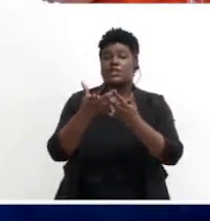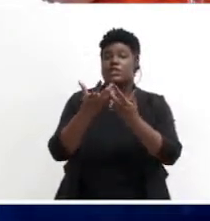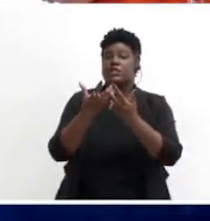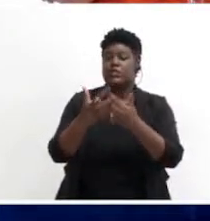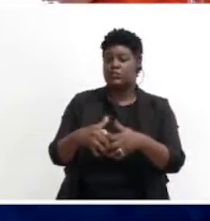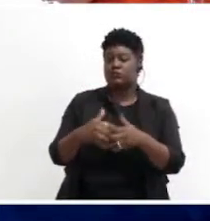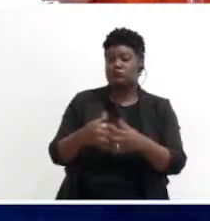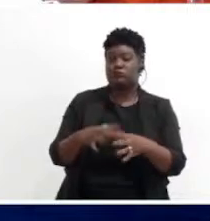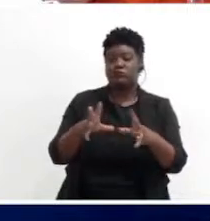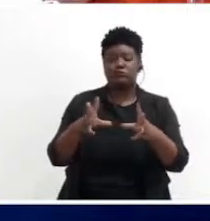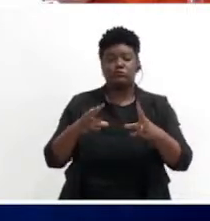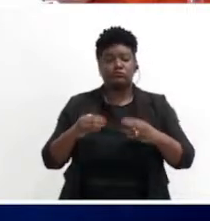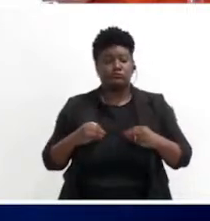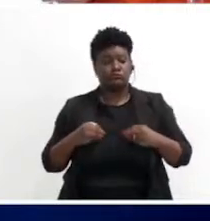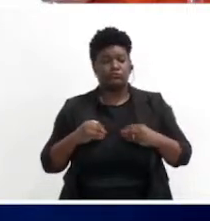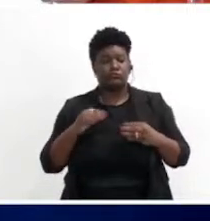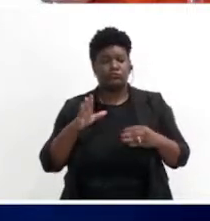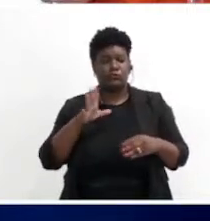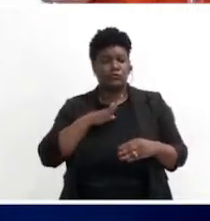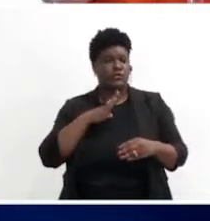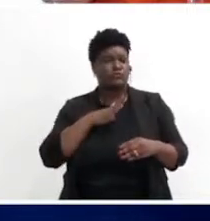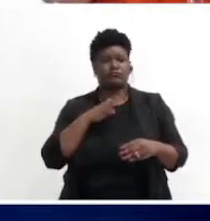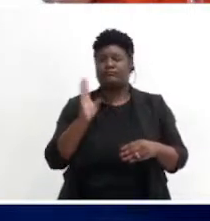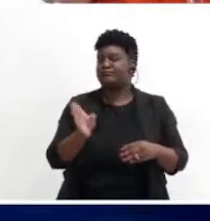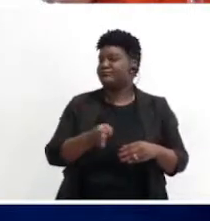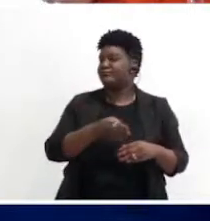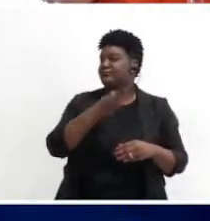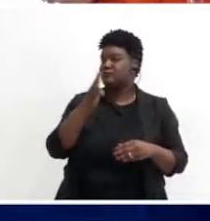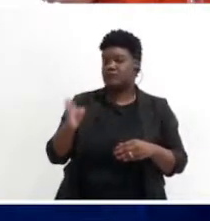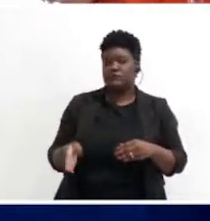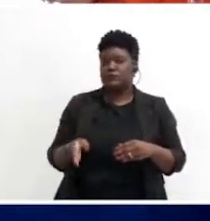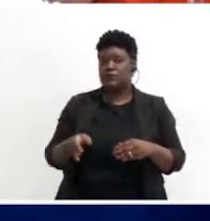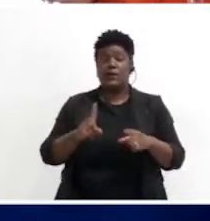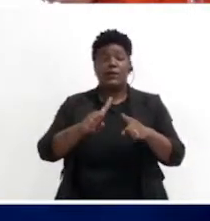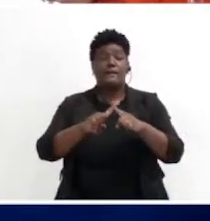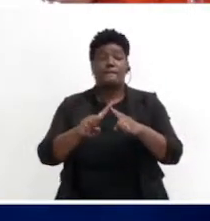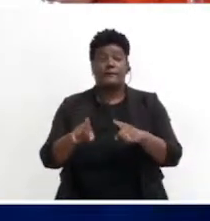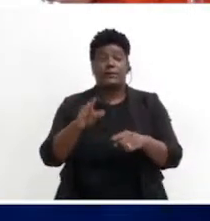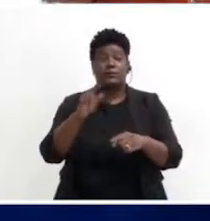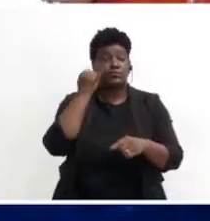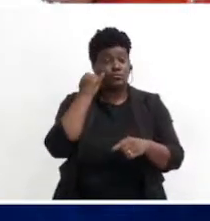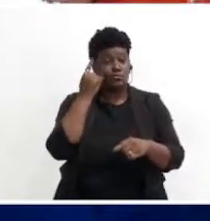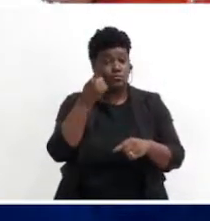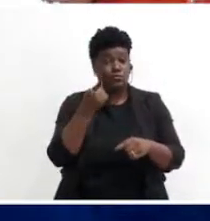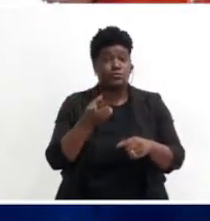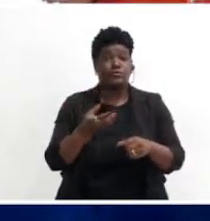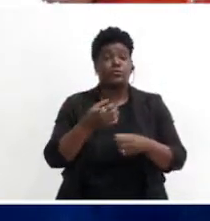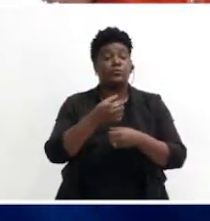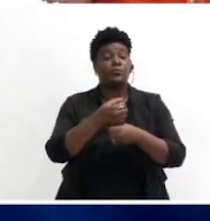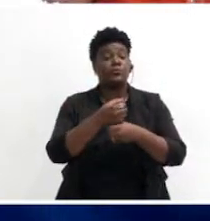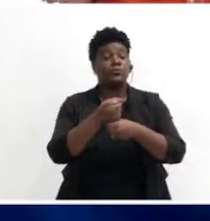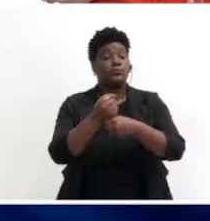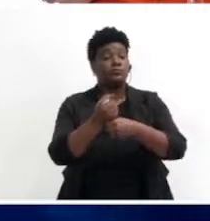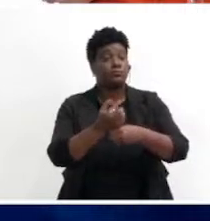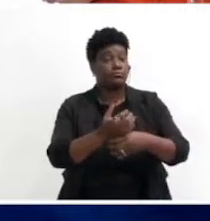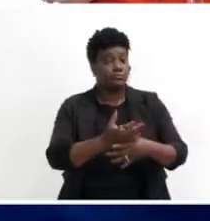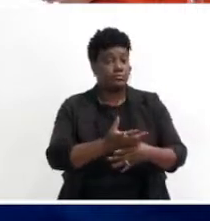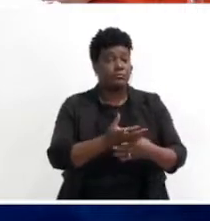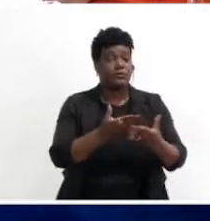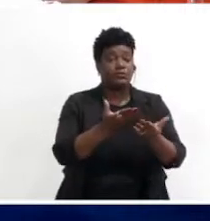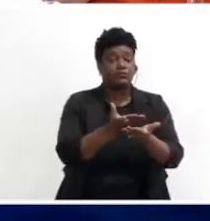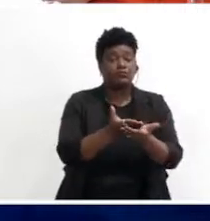if you made two surfaces very smooth and of the same metal, and you put them in contact with each